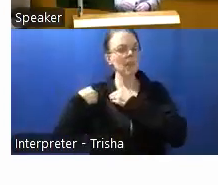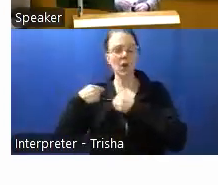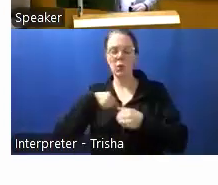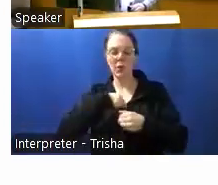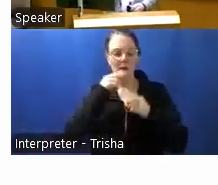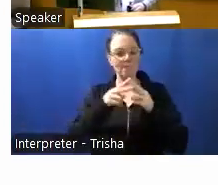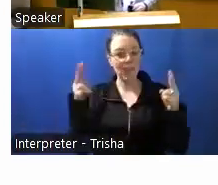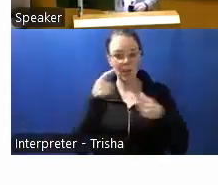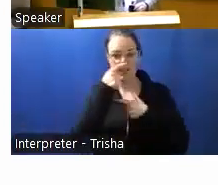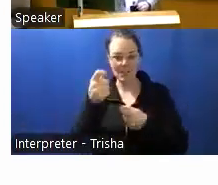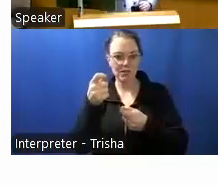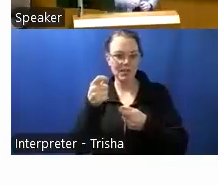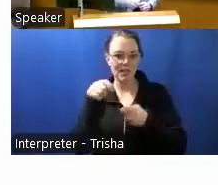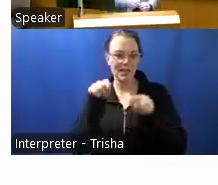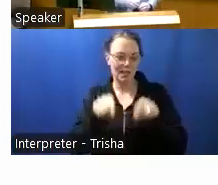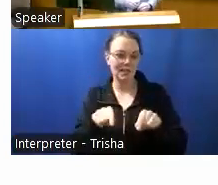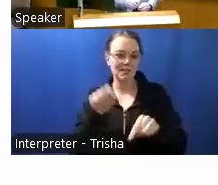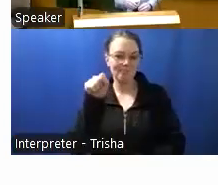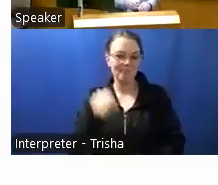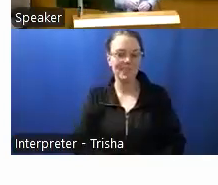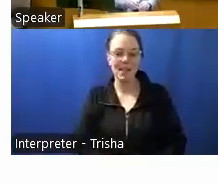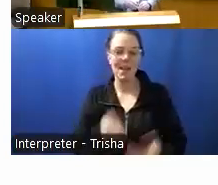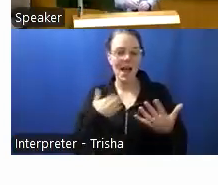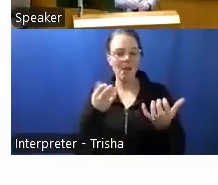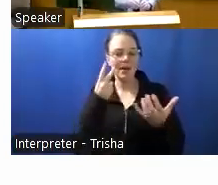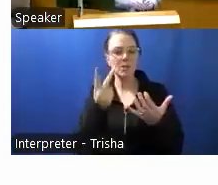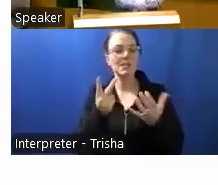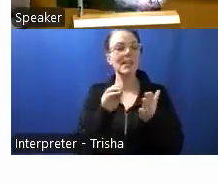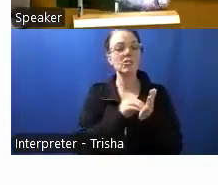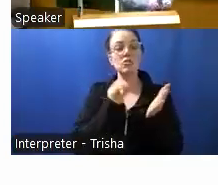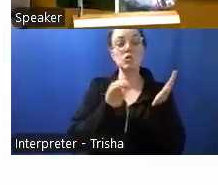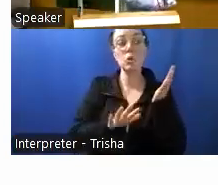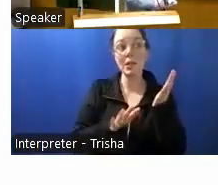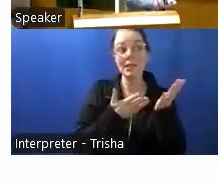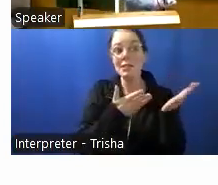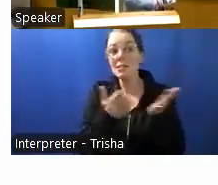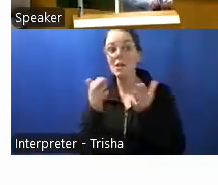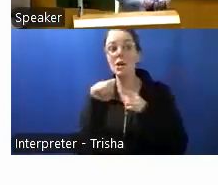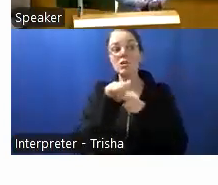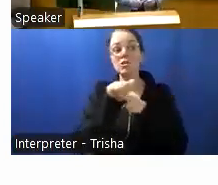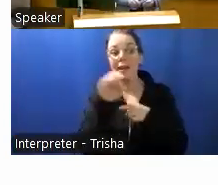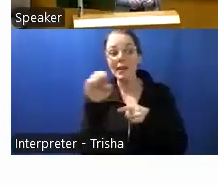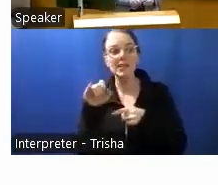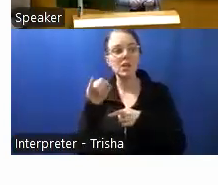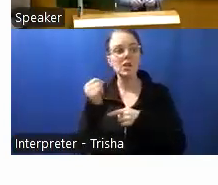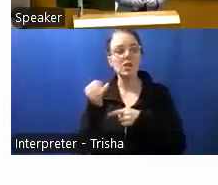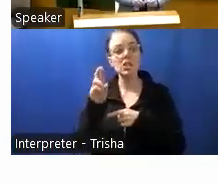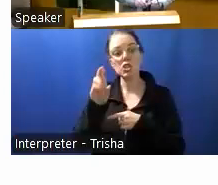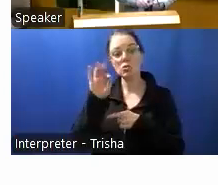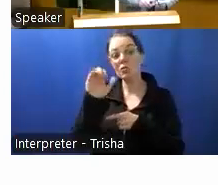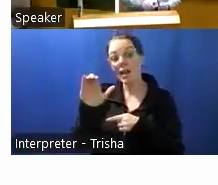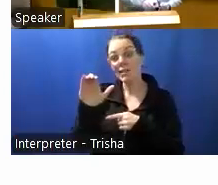interested in this. So I would very much like to see trainees or junior faculties, anyone interested in